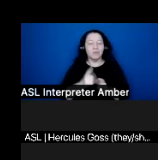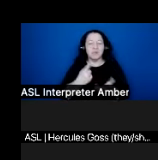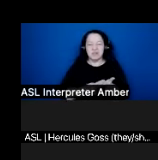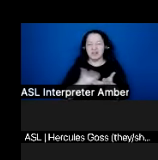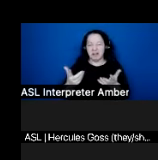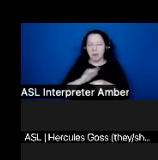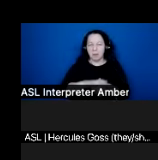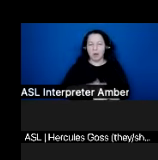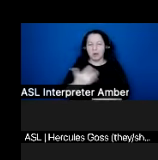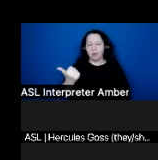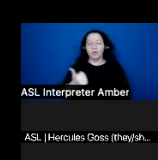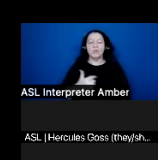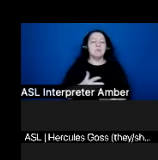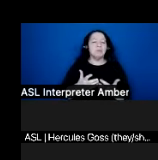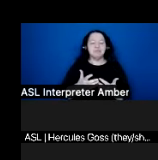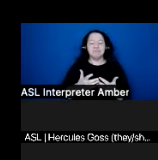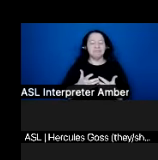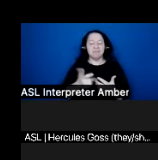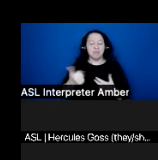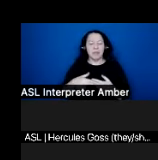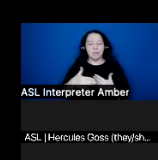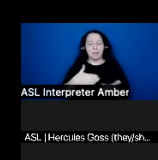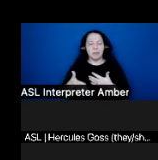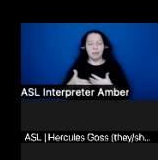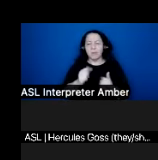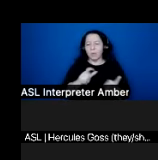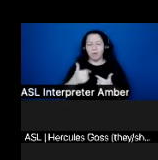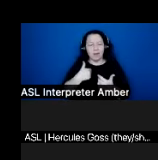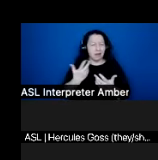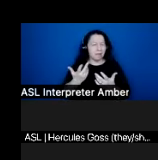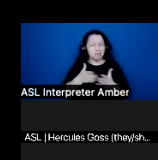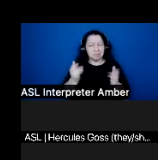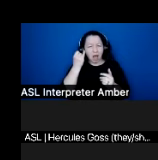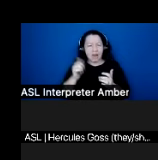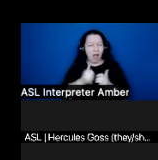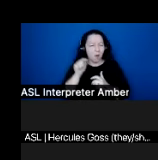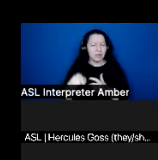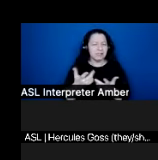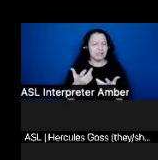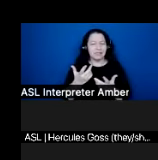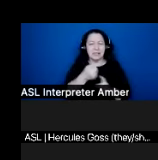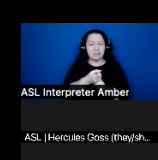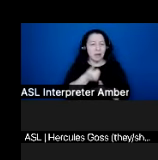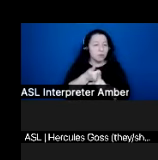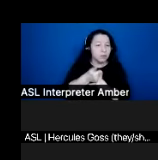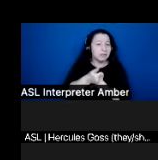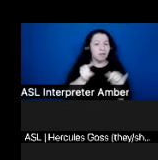everyone probably has an idea of how this has impacted yourself or maybe your tribe